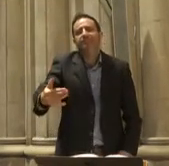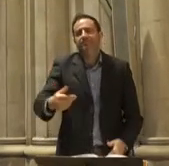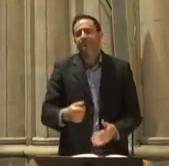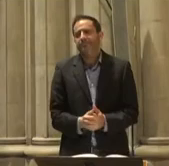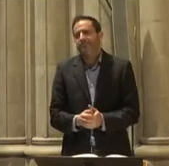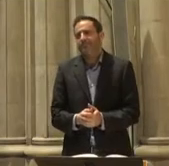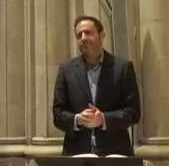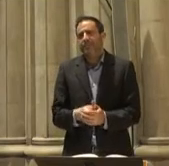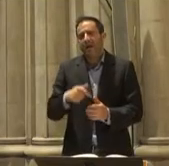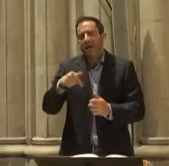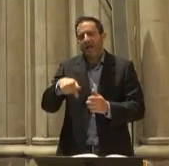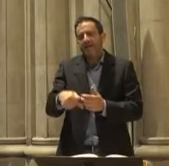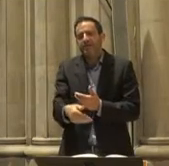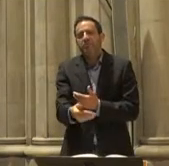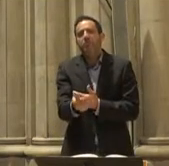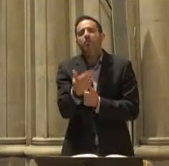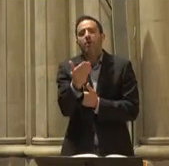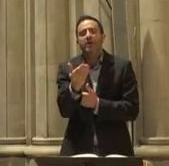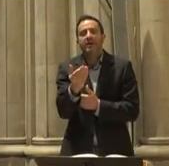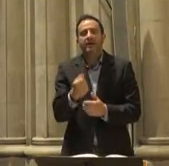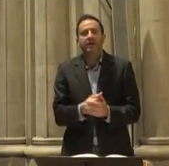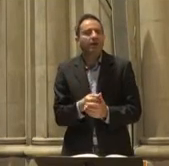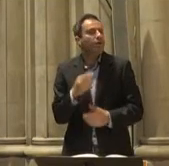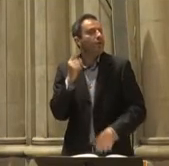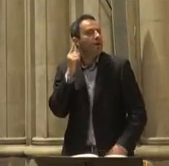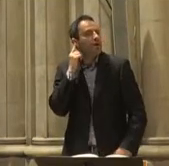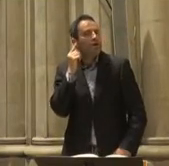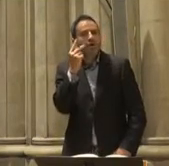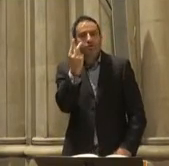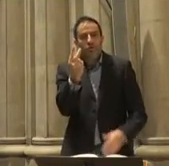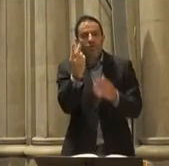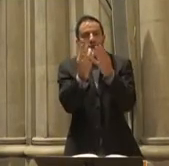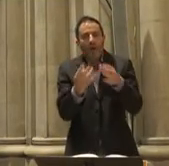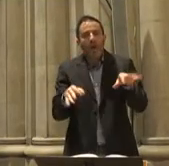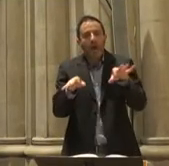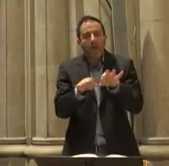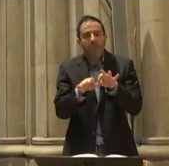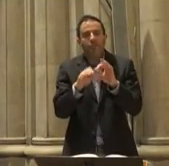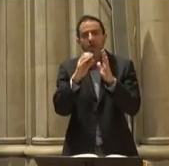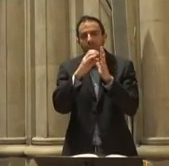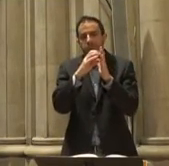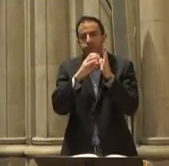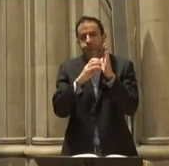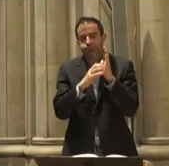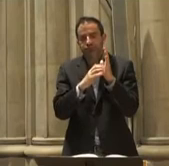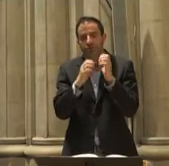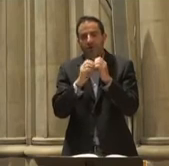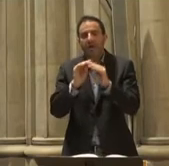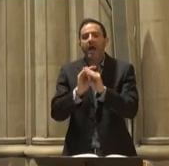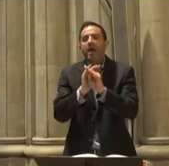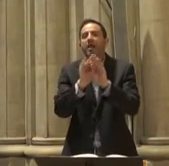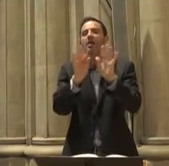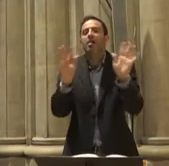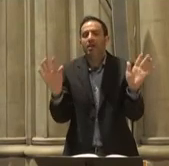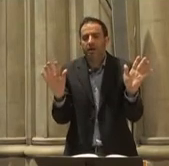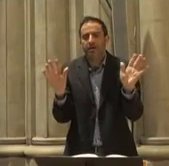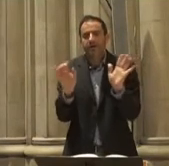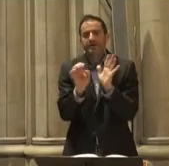This morning, we heard the two most important passages containing a clear example of it.